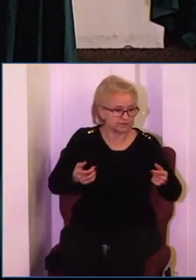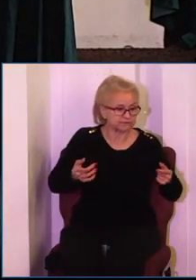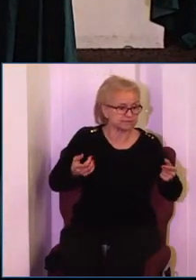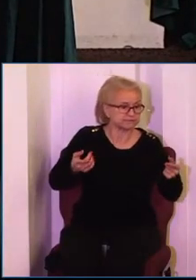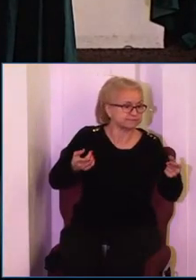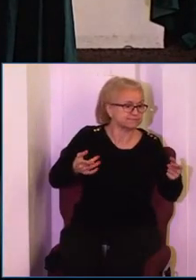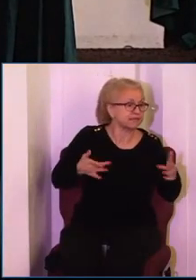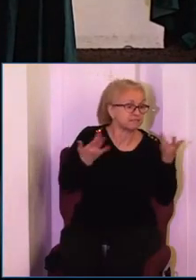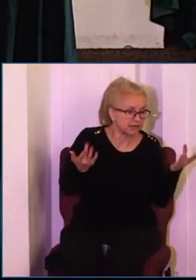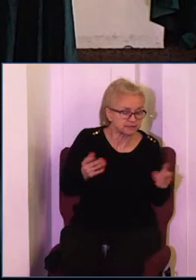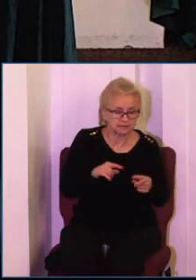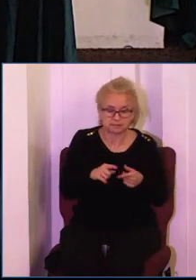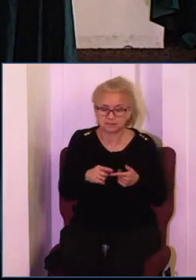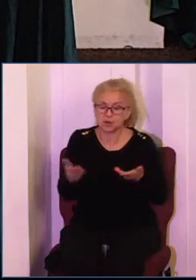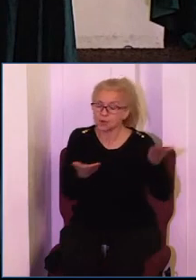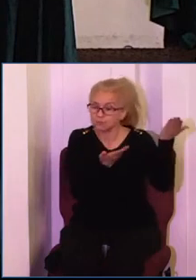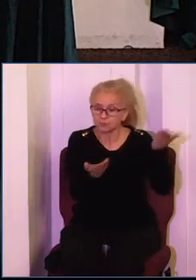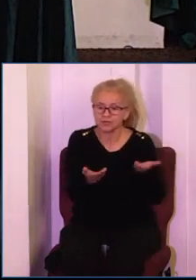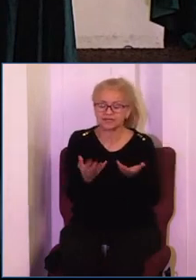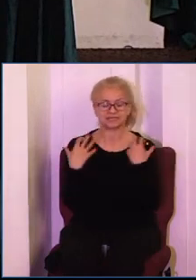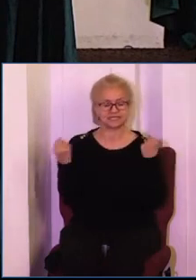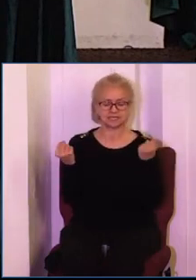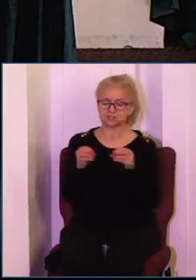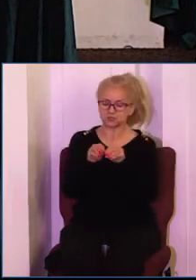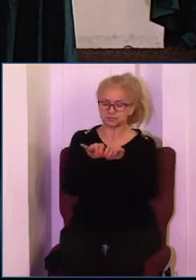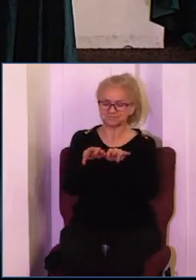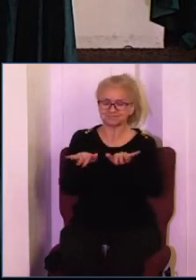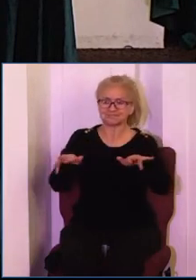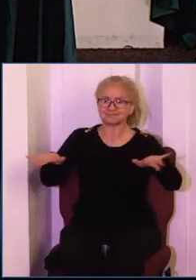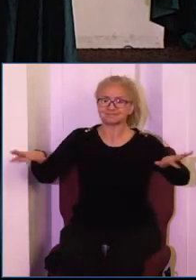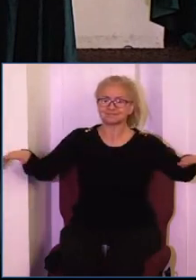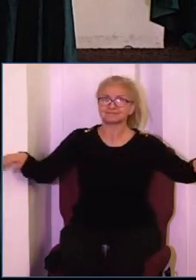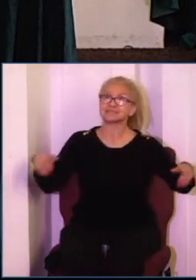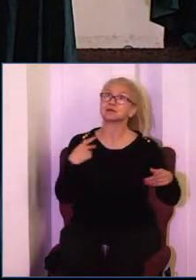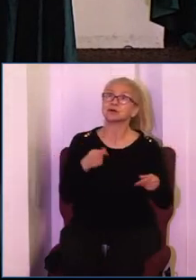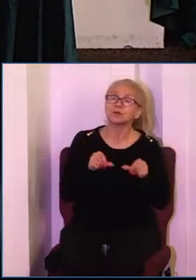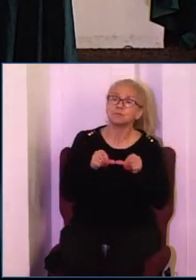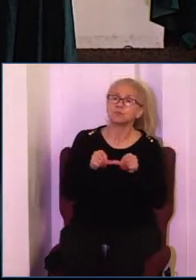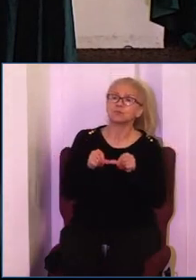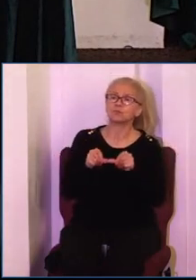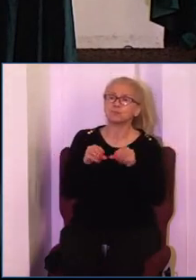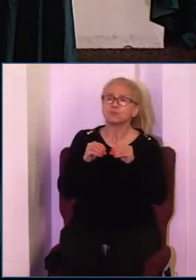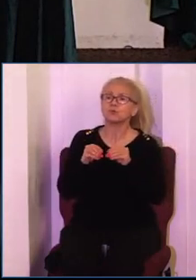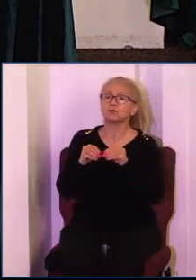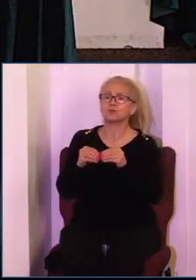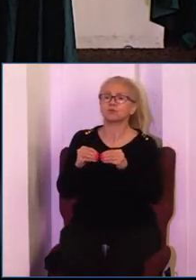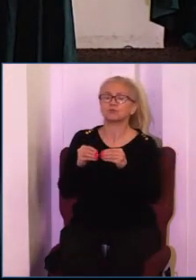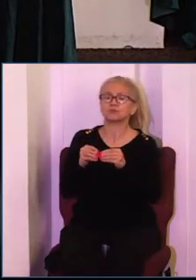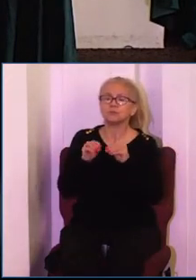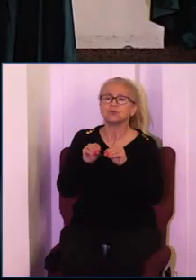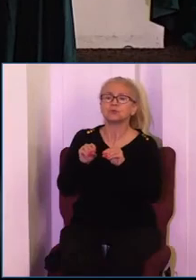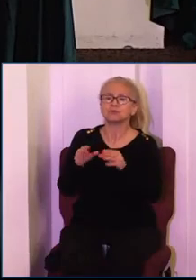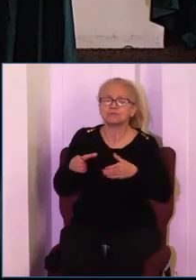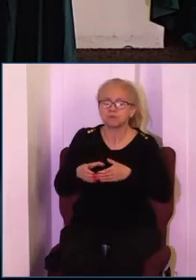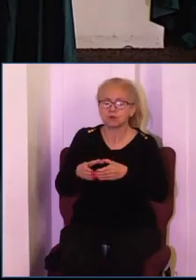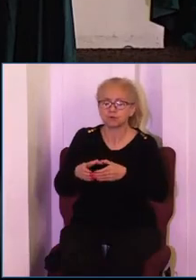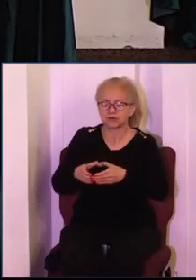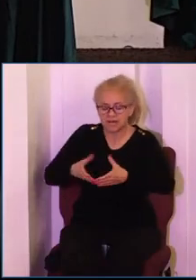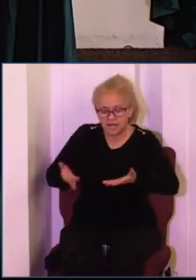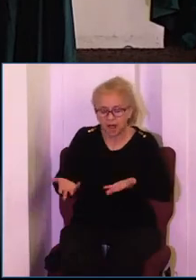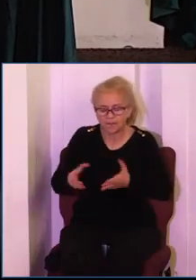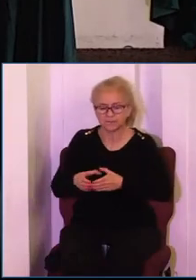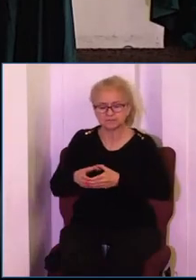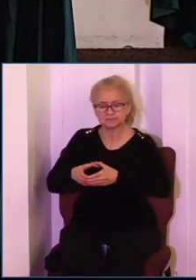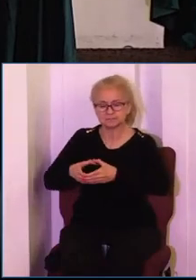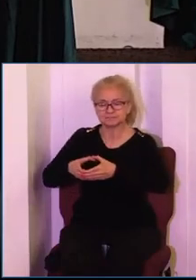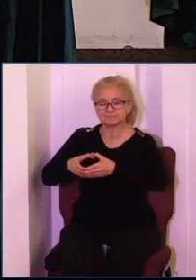Bring healing to our land and help us to move forward. Help us to move upward and